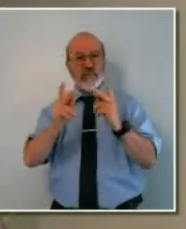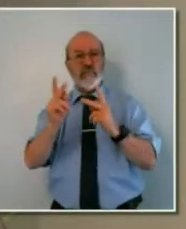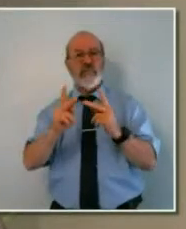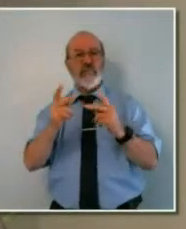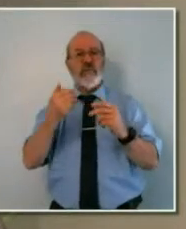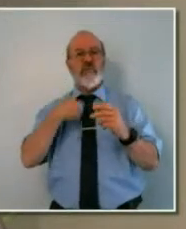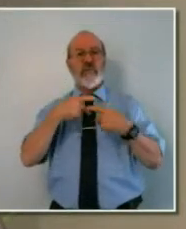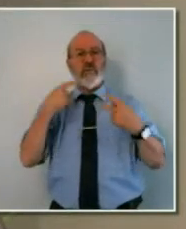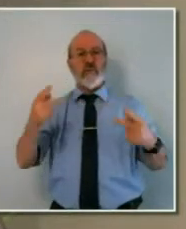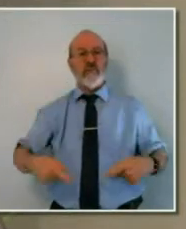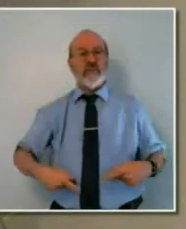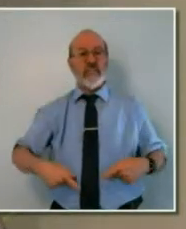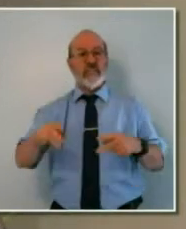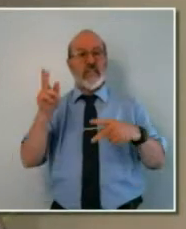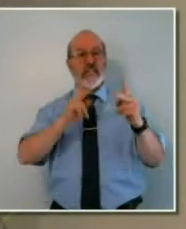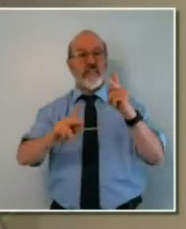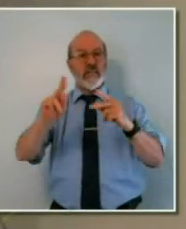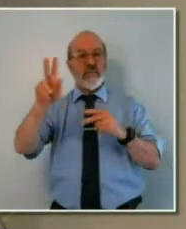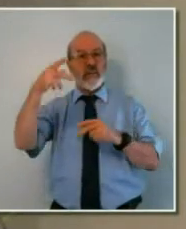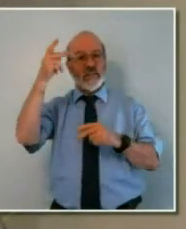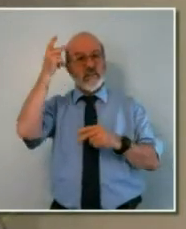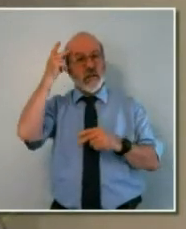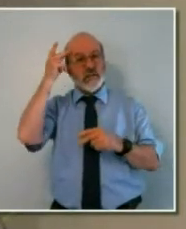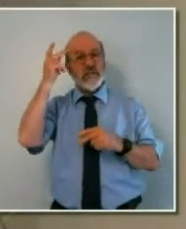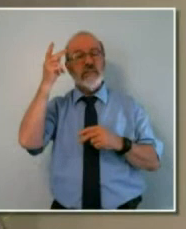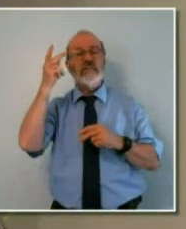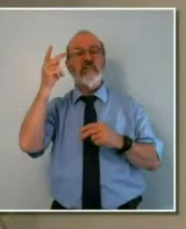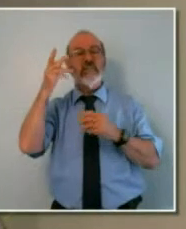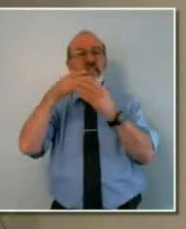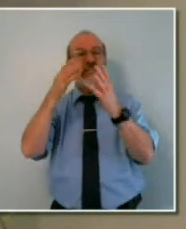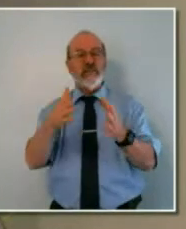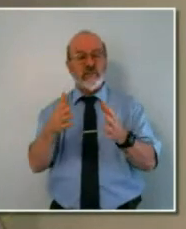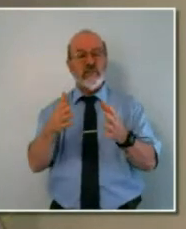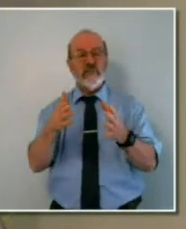priesthood and the people and the politics, the political leadership.